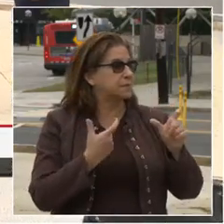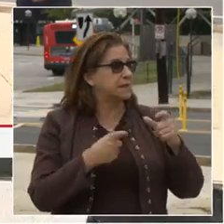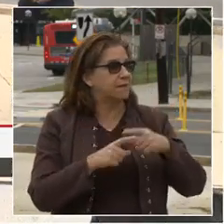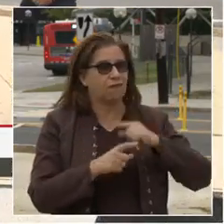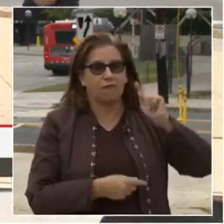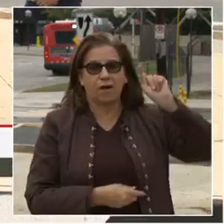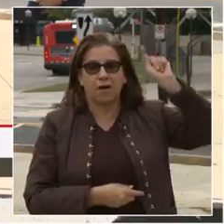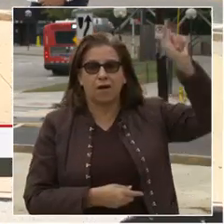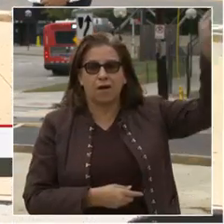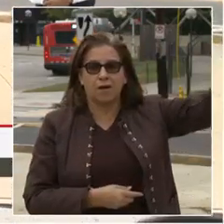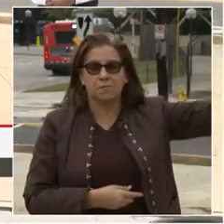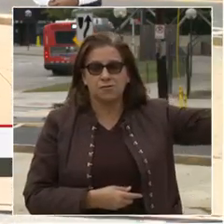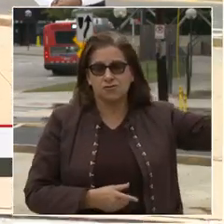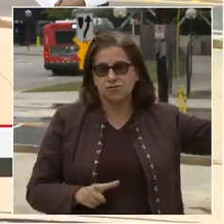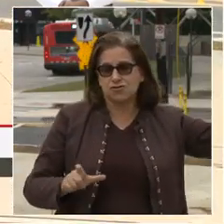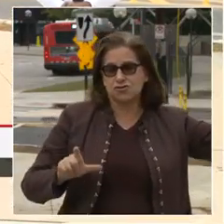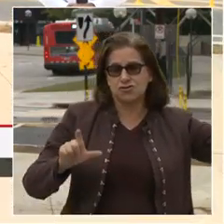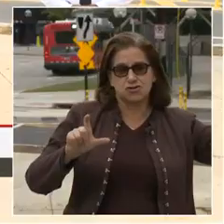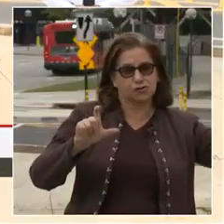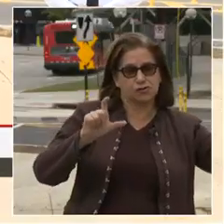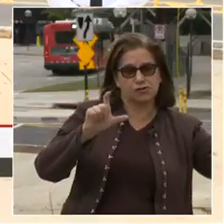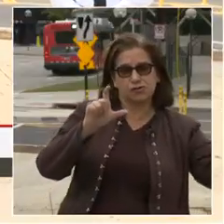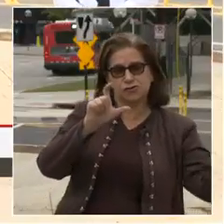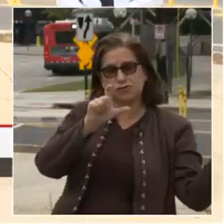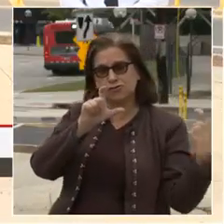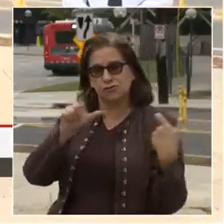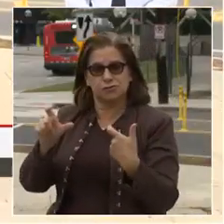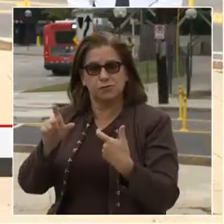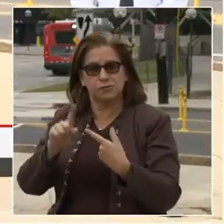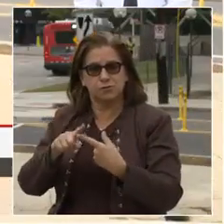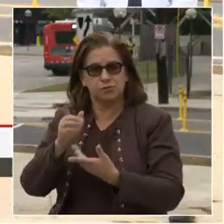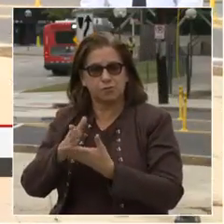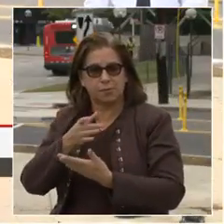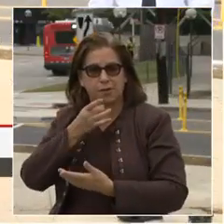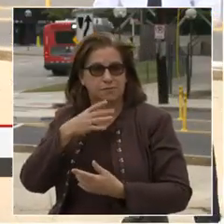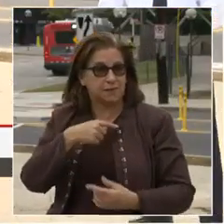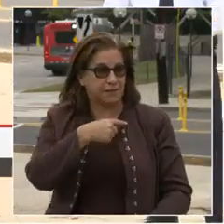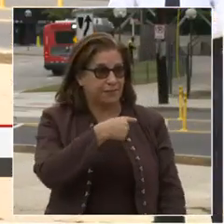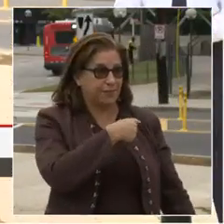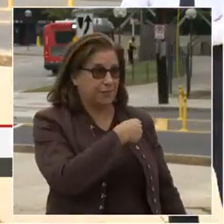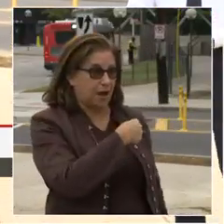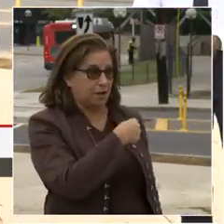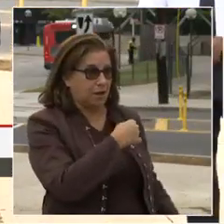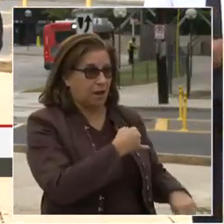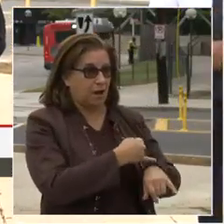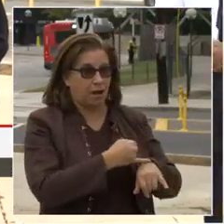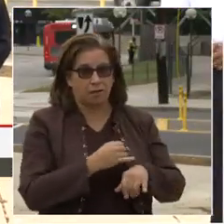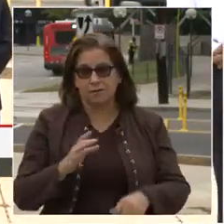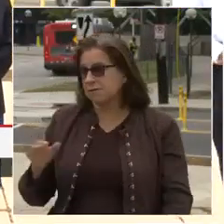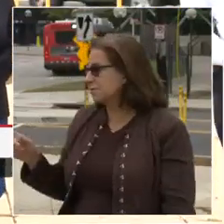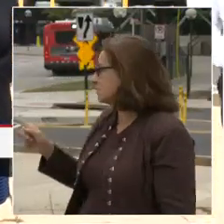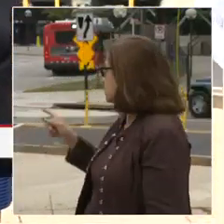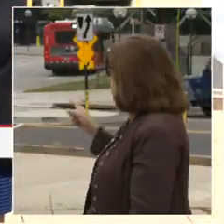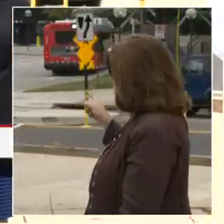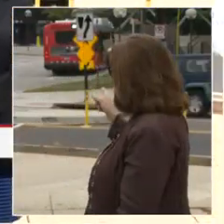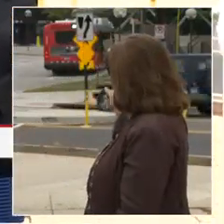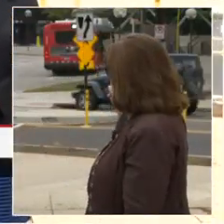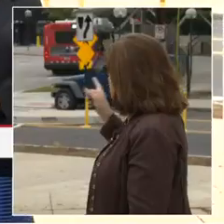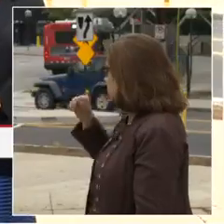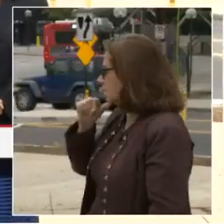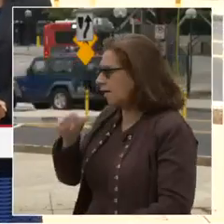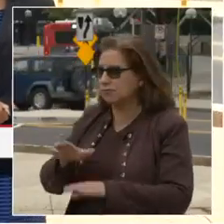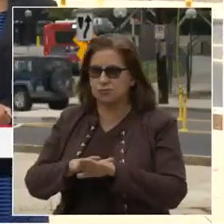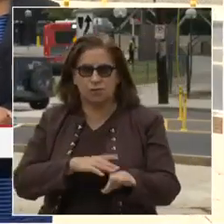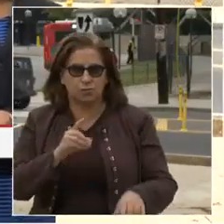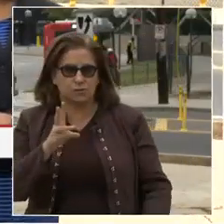stoplight, there's actually nothing, because this doesn't slow them down. And then there's another question that I have